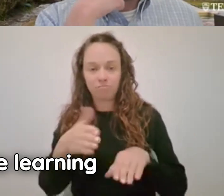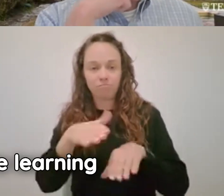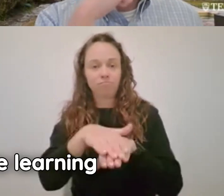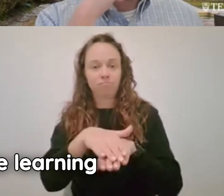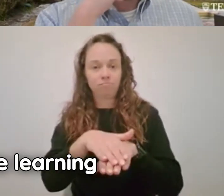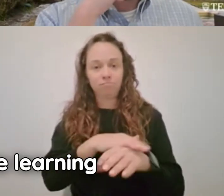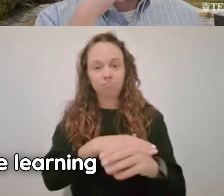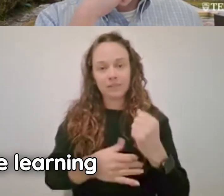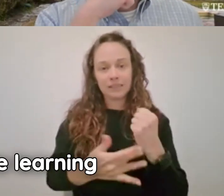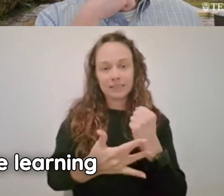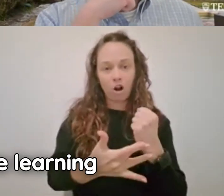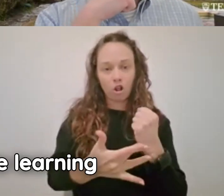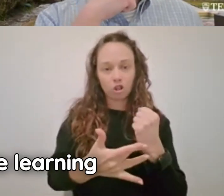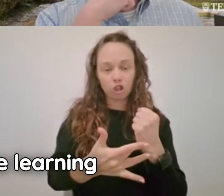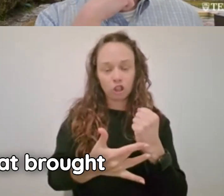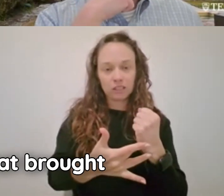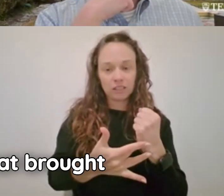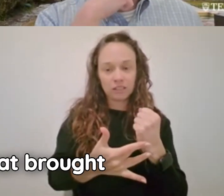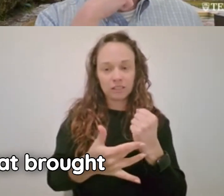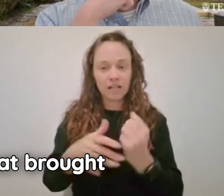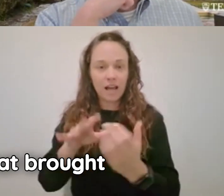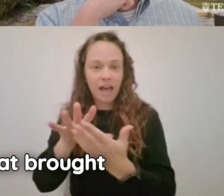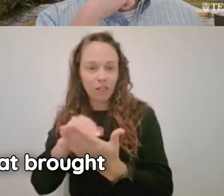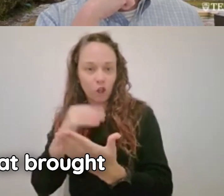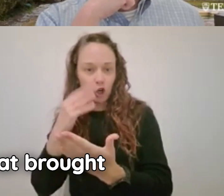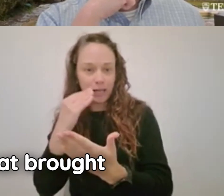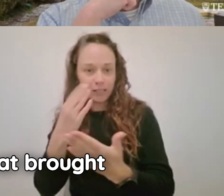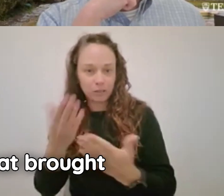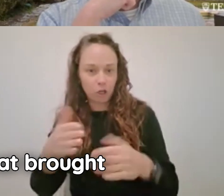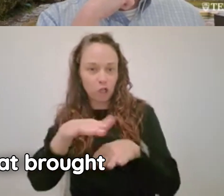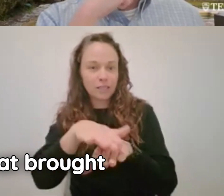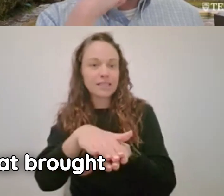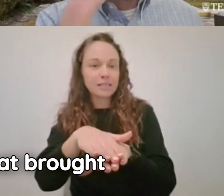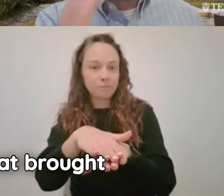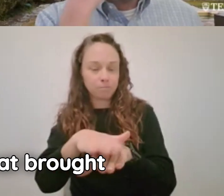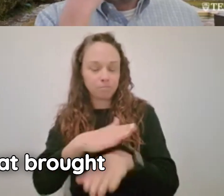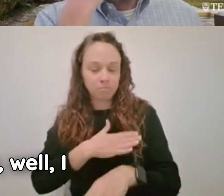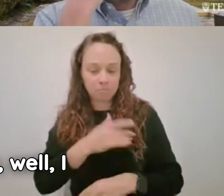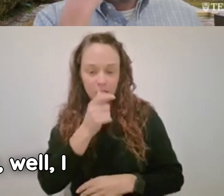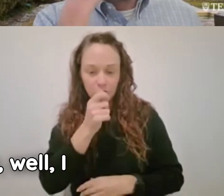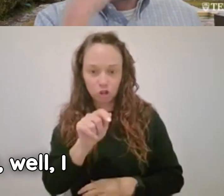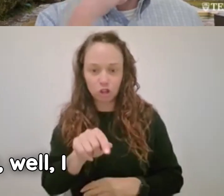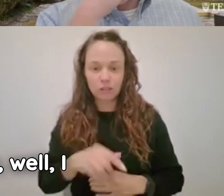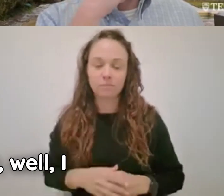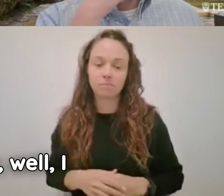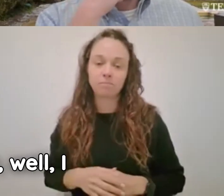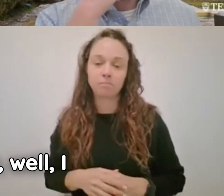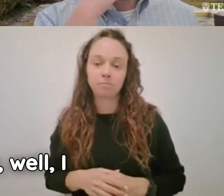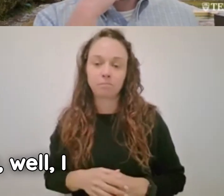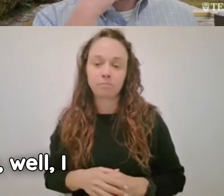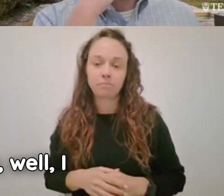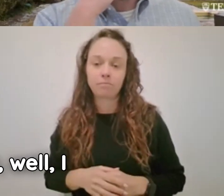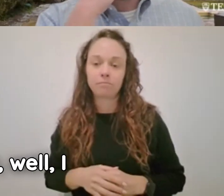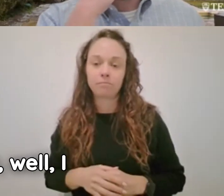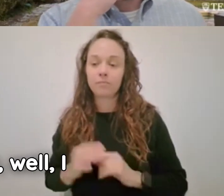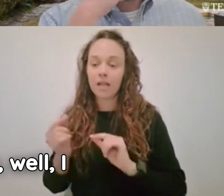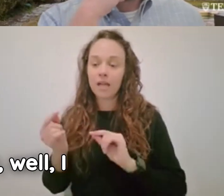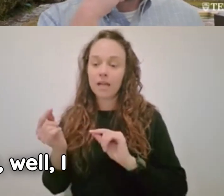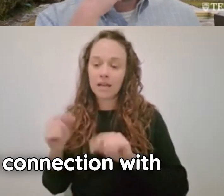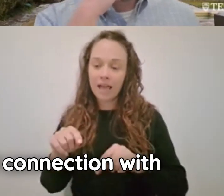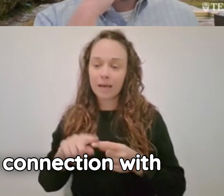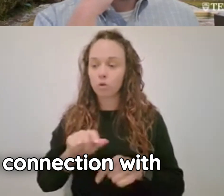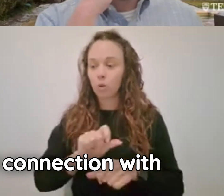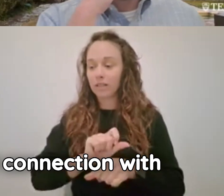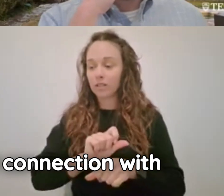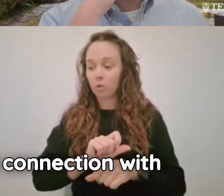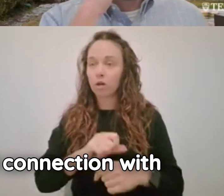technology and the learning experience. And what brought me to this work, well,